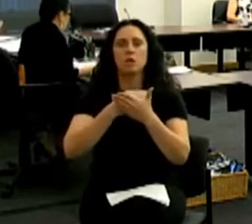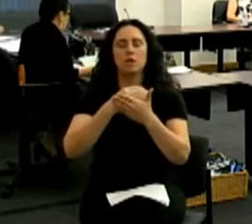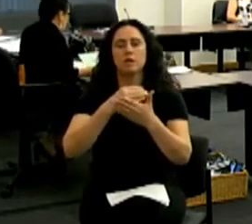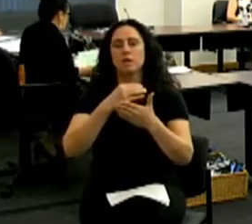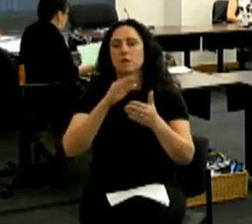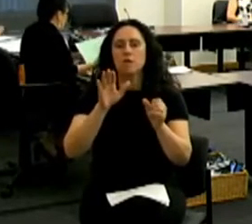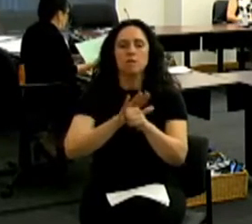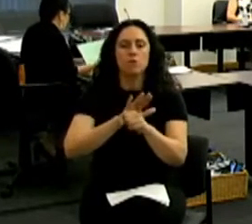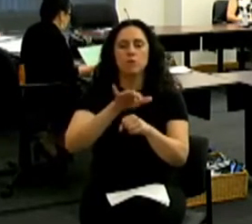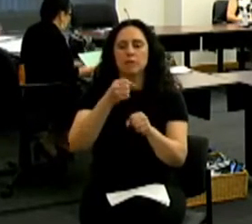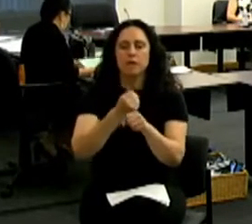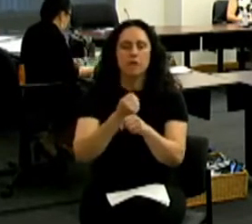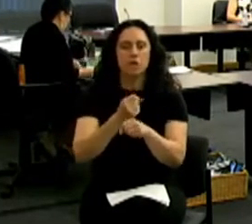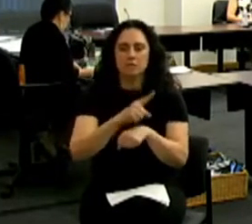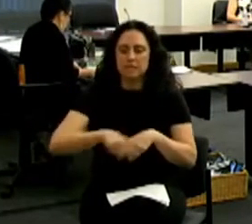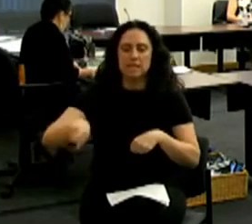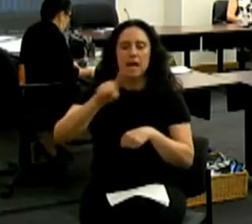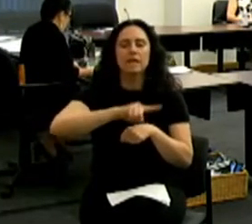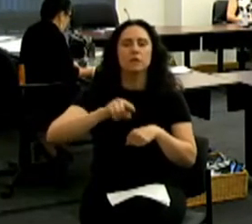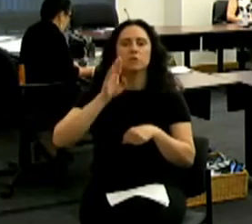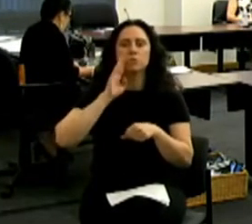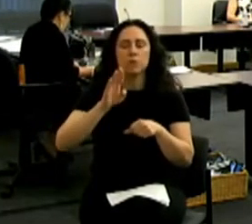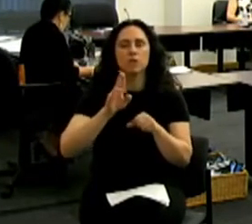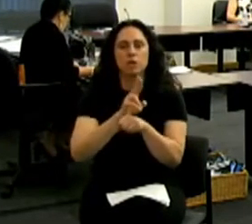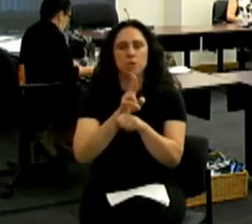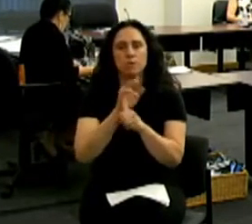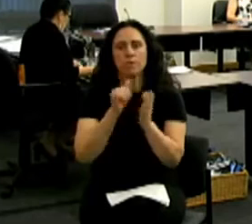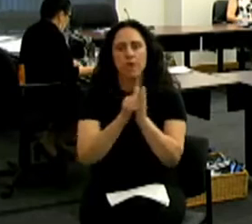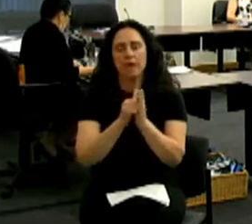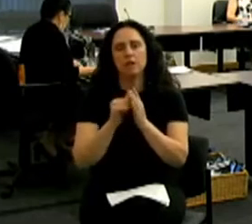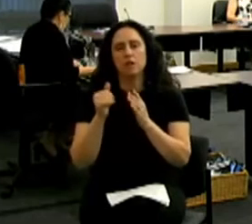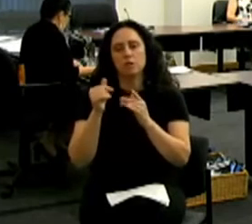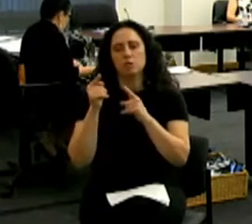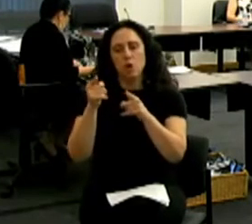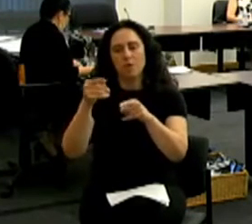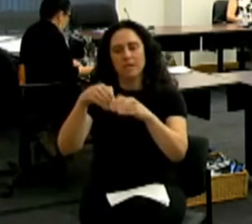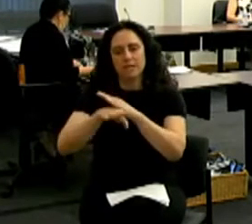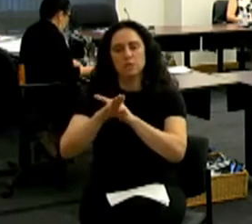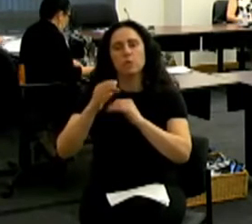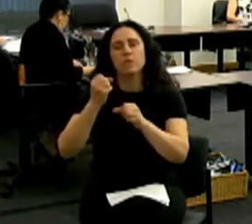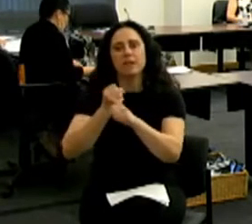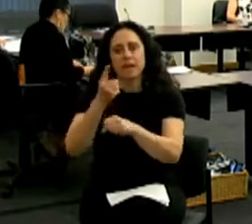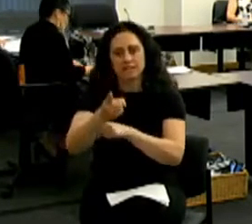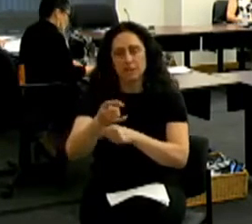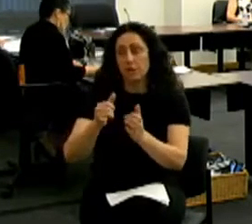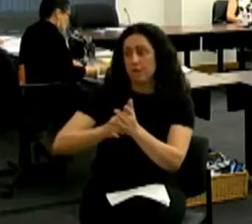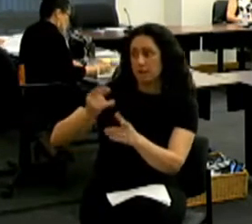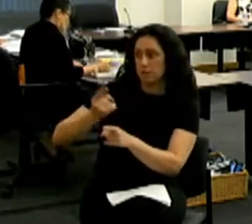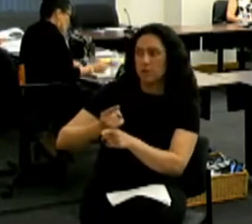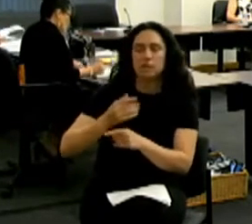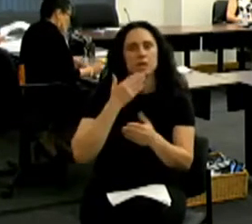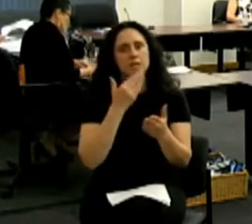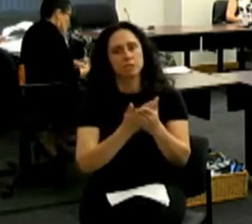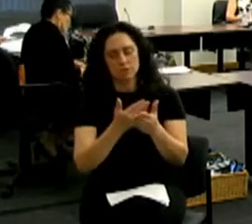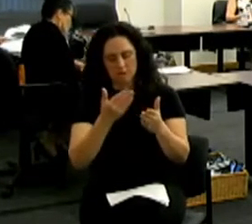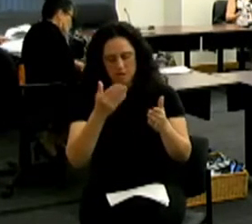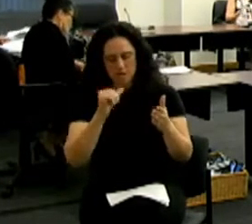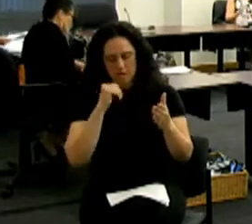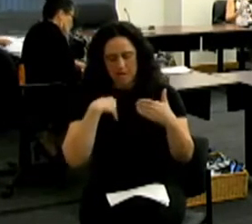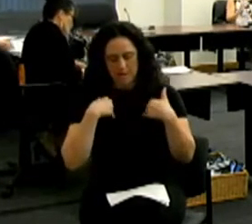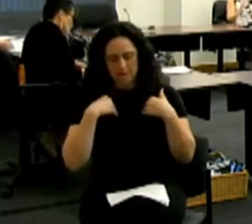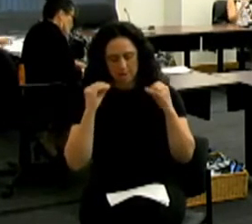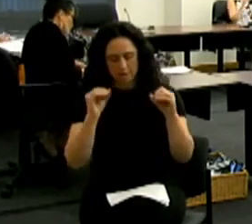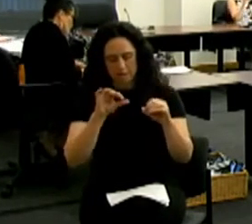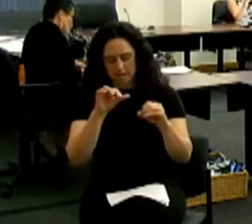so we're going to gather this data and use it and improve it going to next year is what that basically saying. Correct. So, which is good. So other than that, I don't have anything